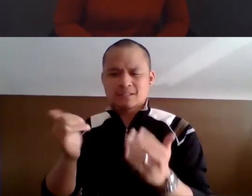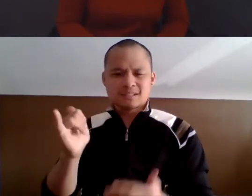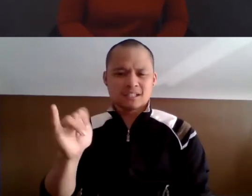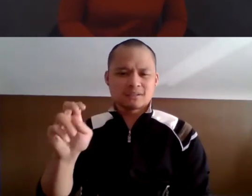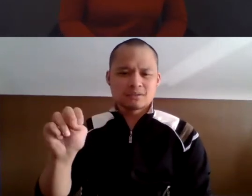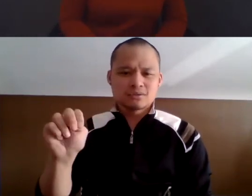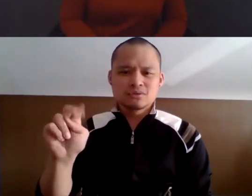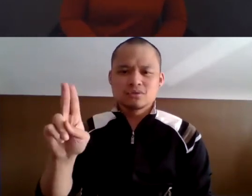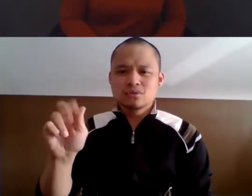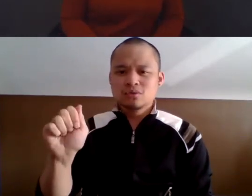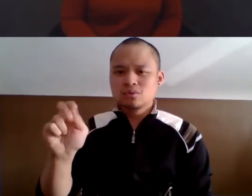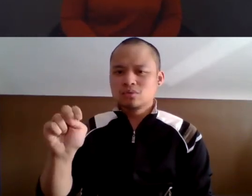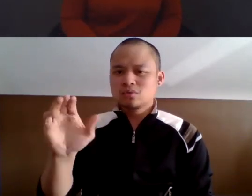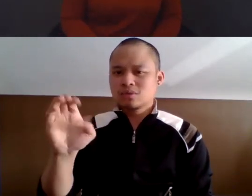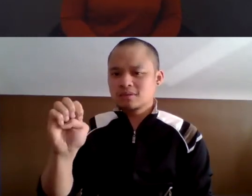articulated.